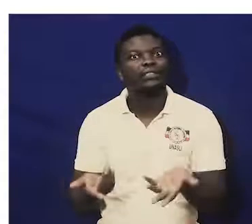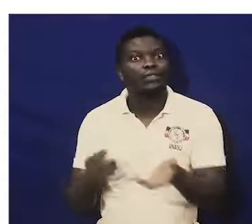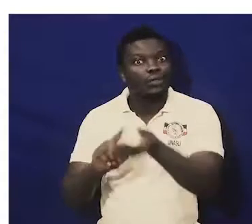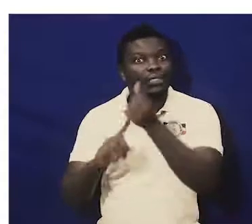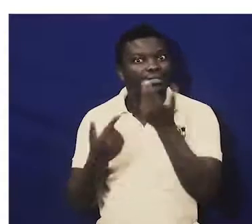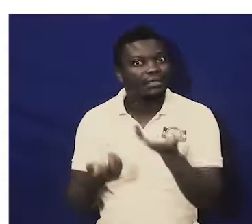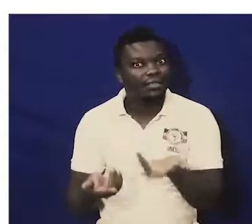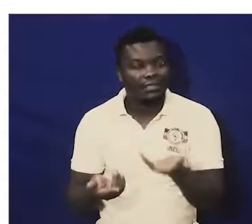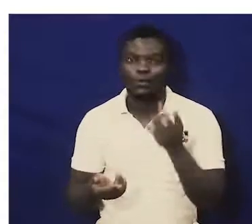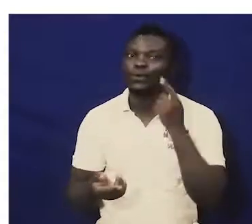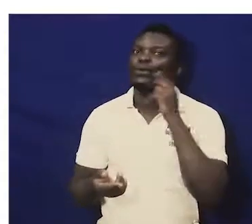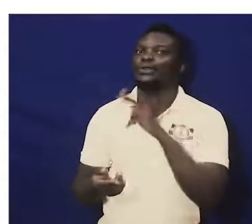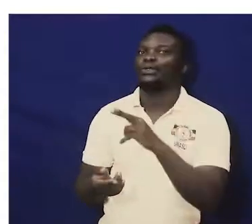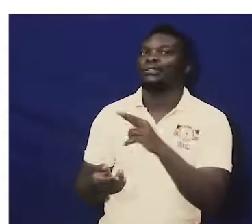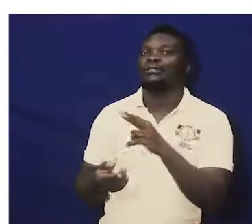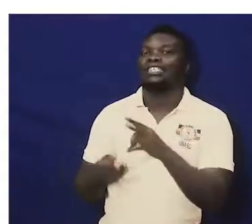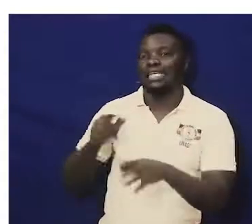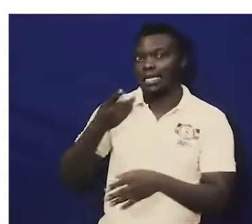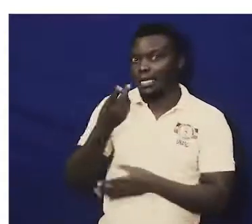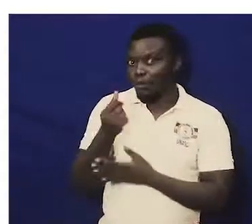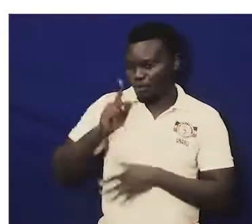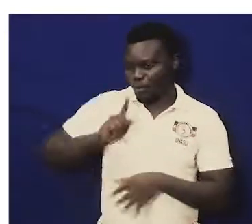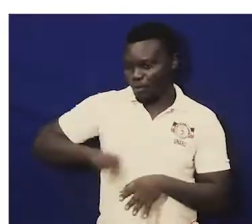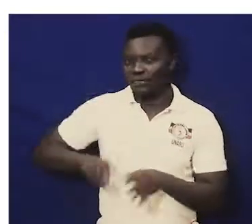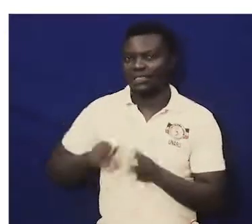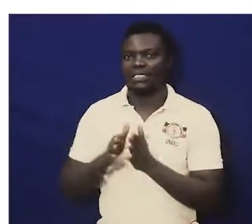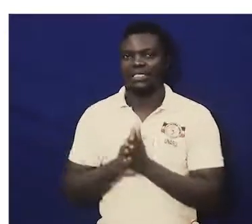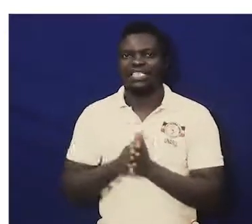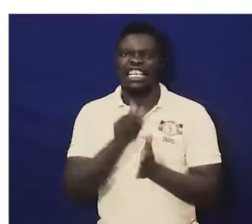and that gives us the profit of